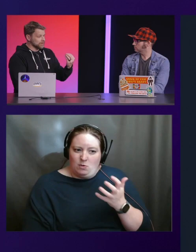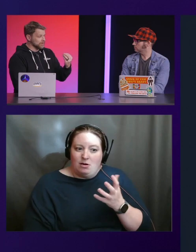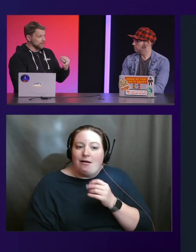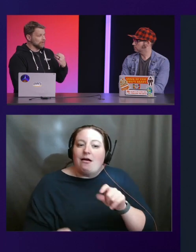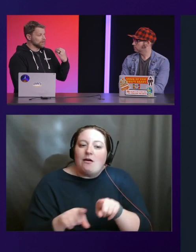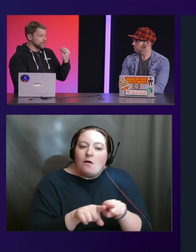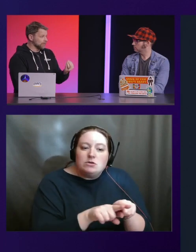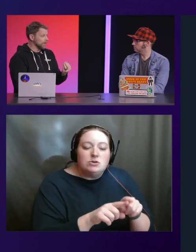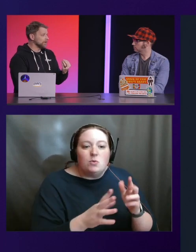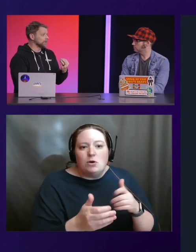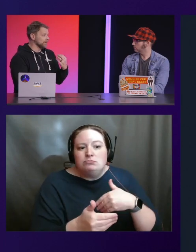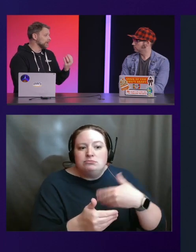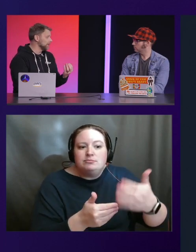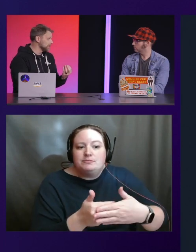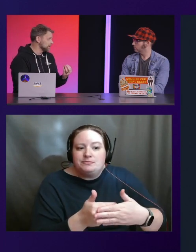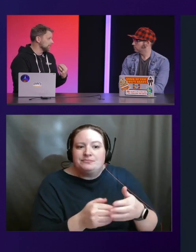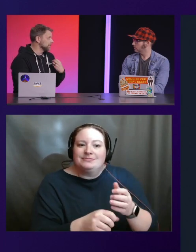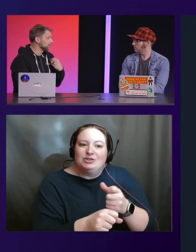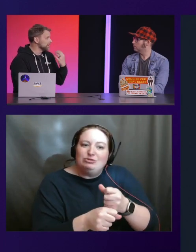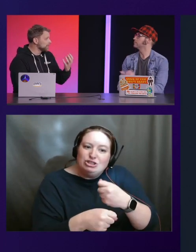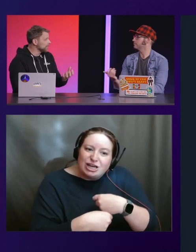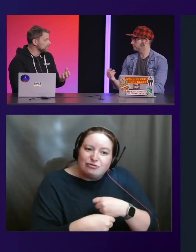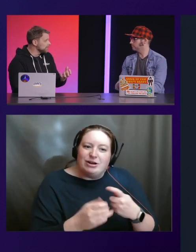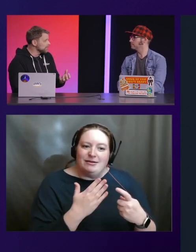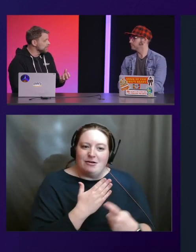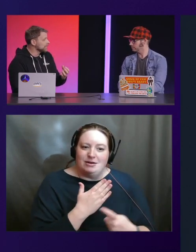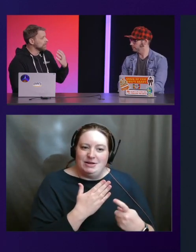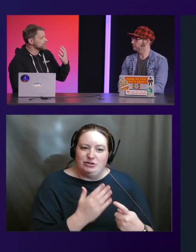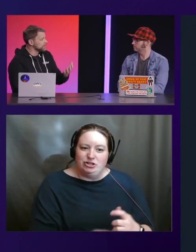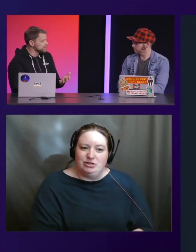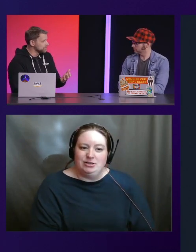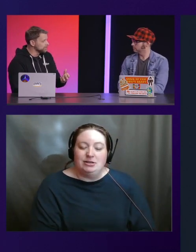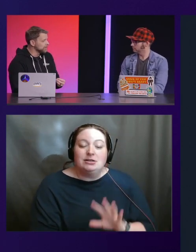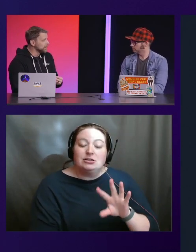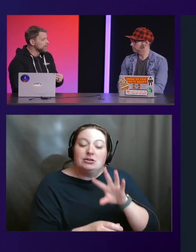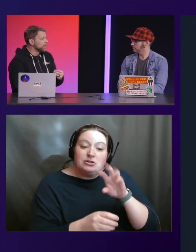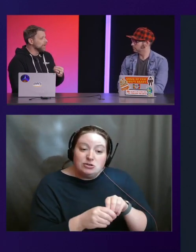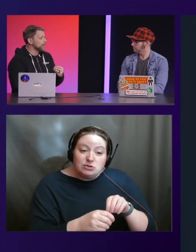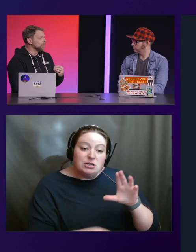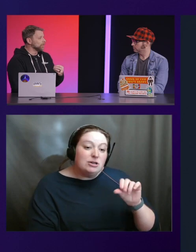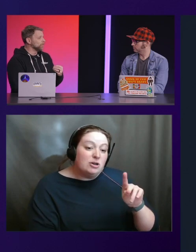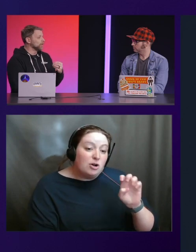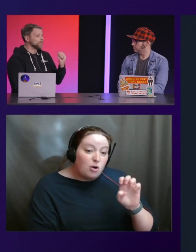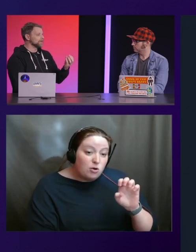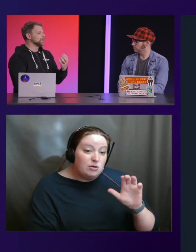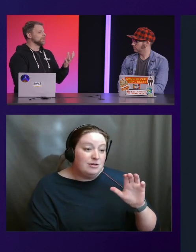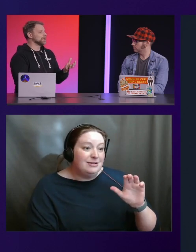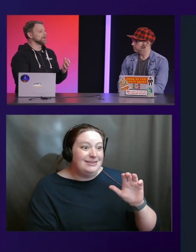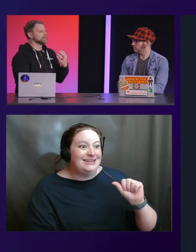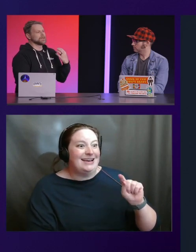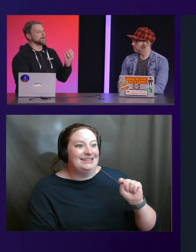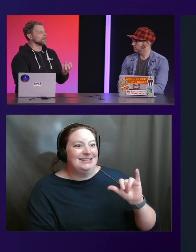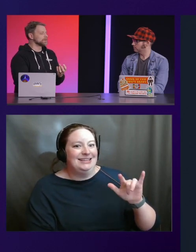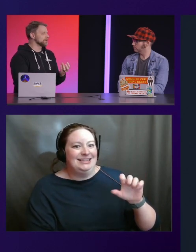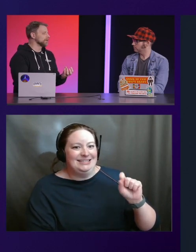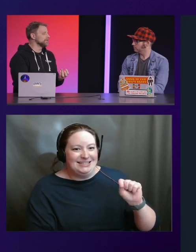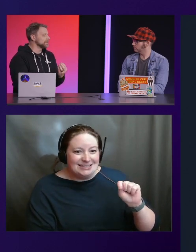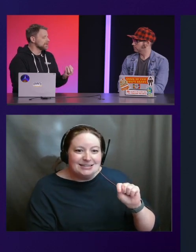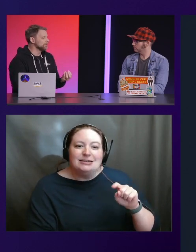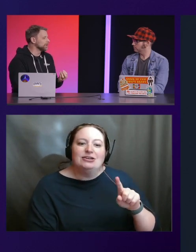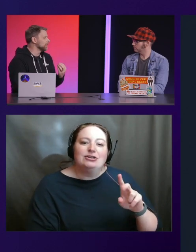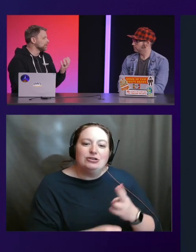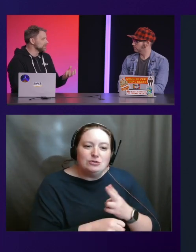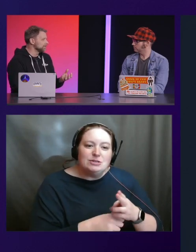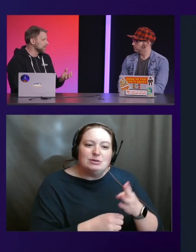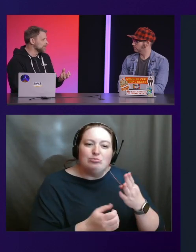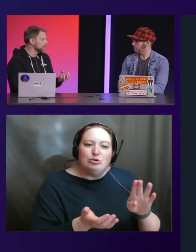step and actually generate the automation stuff. So as part of using Code Catalyst, when you use a blueprint, one of the things people think it is, oh, it's just going to give me the